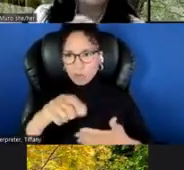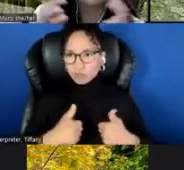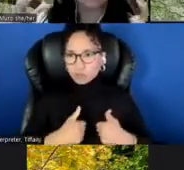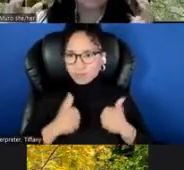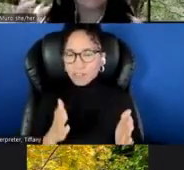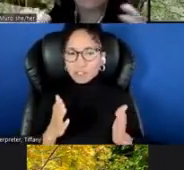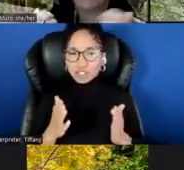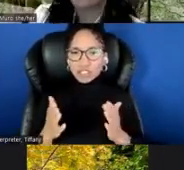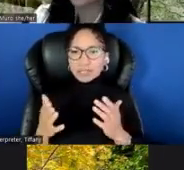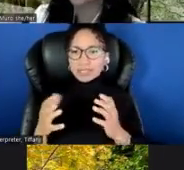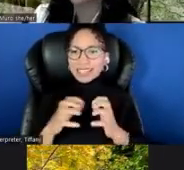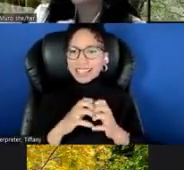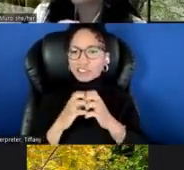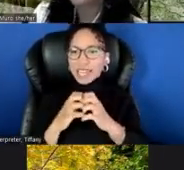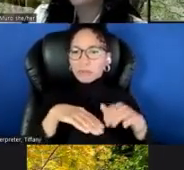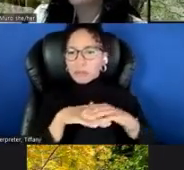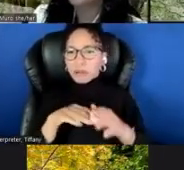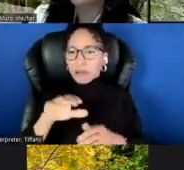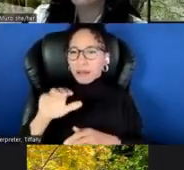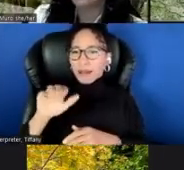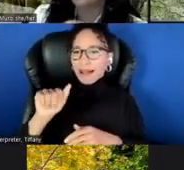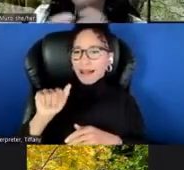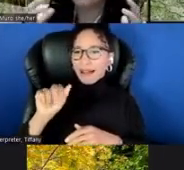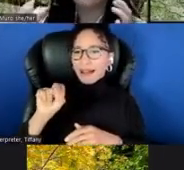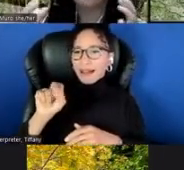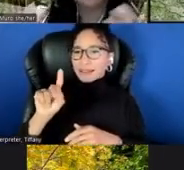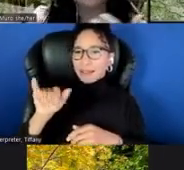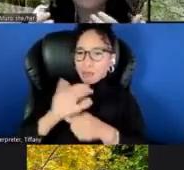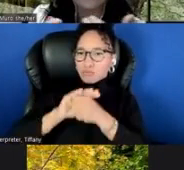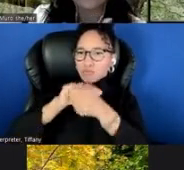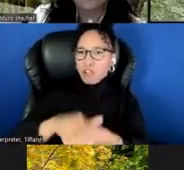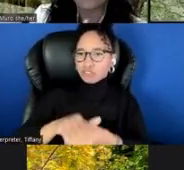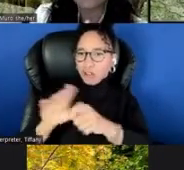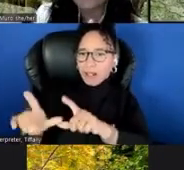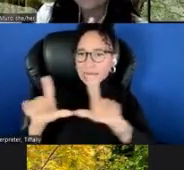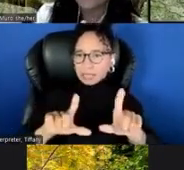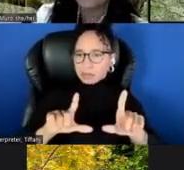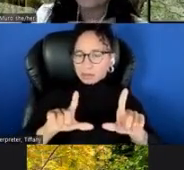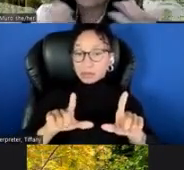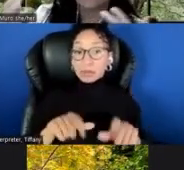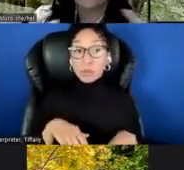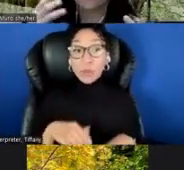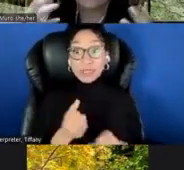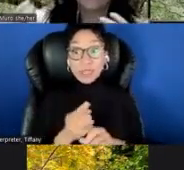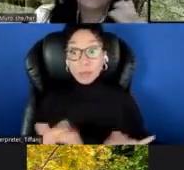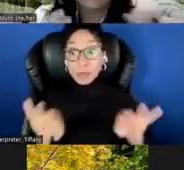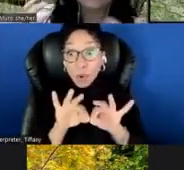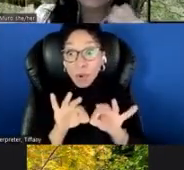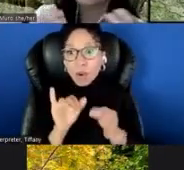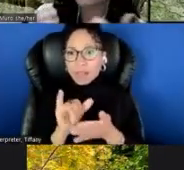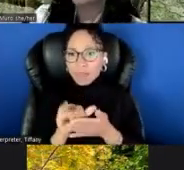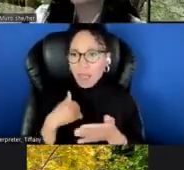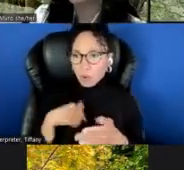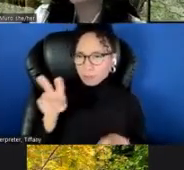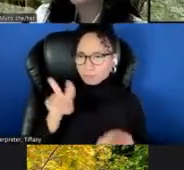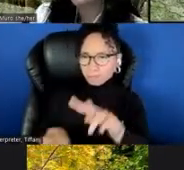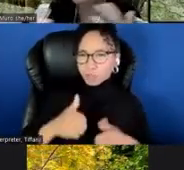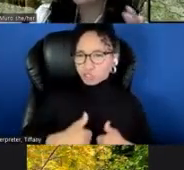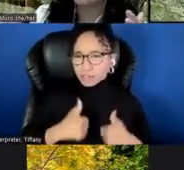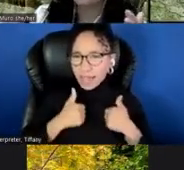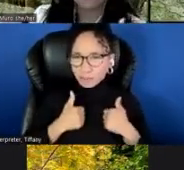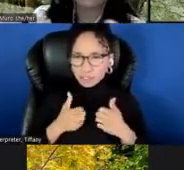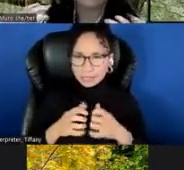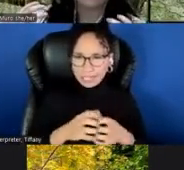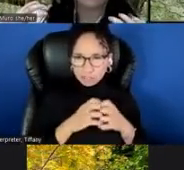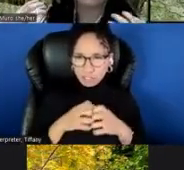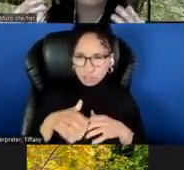anti-oppression lens, that framework in particular. And we want to make sure that as these survivors that we're centering with intersectional lived identities and experiences, that